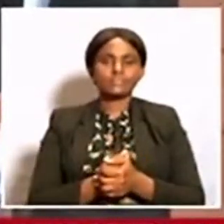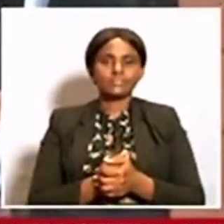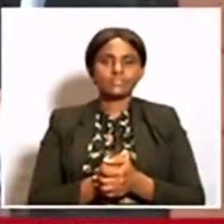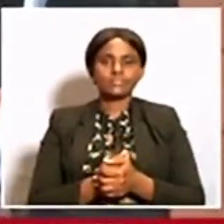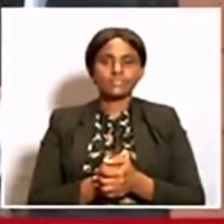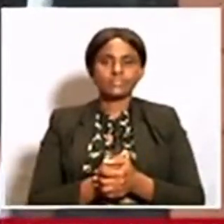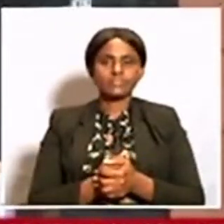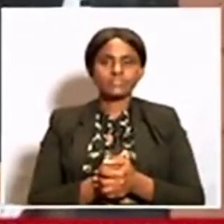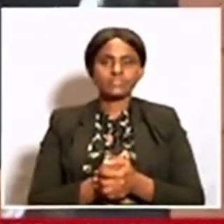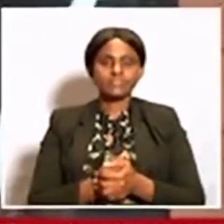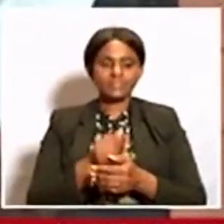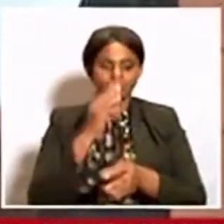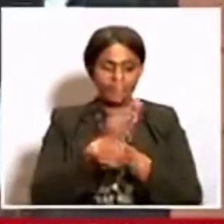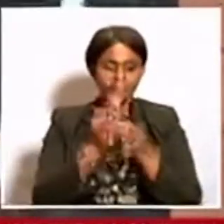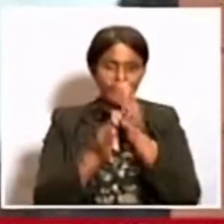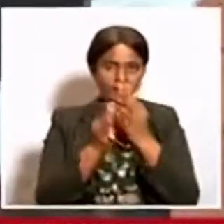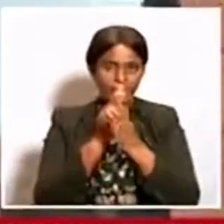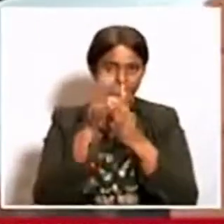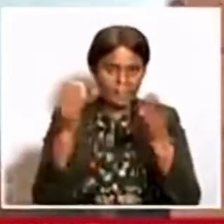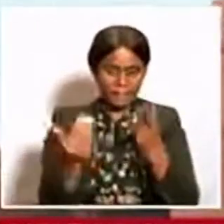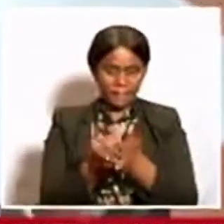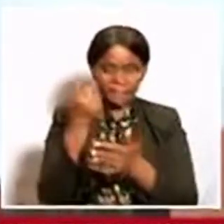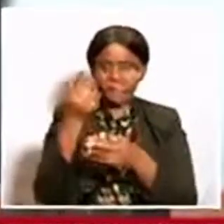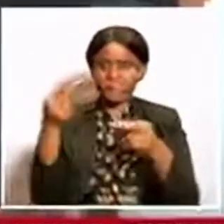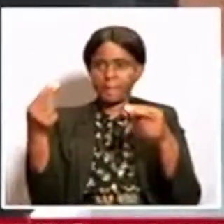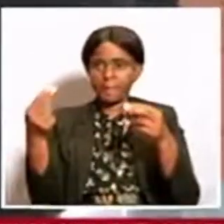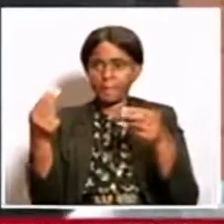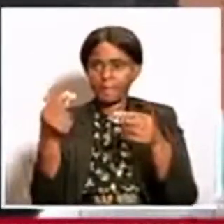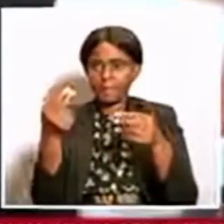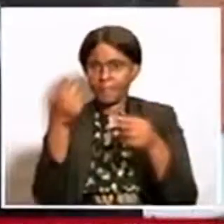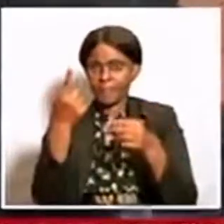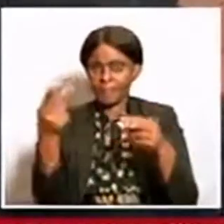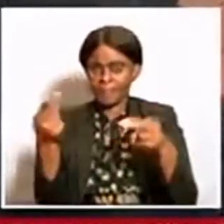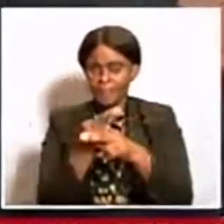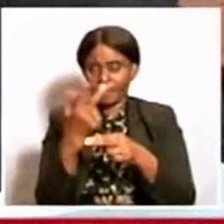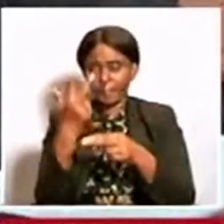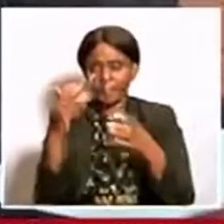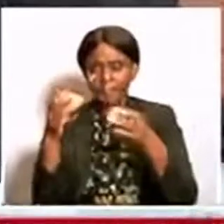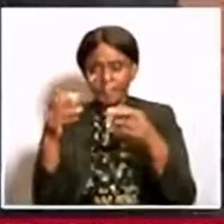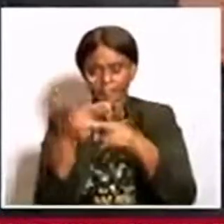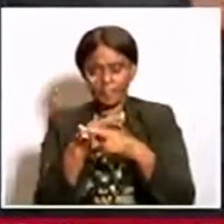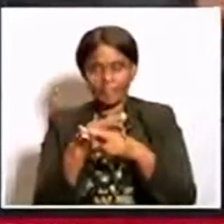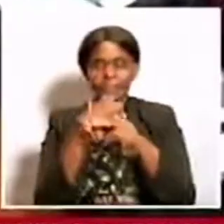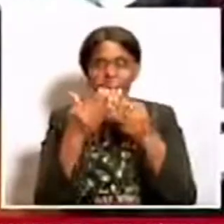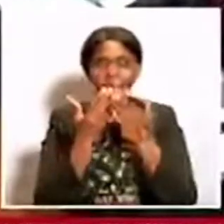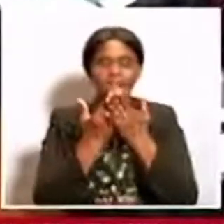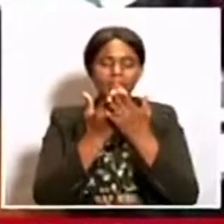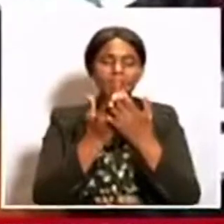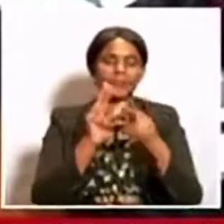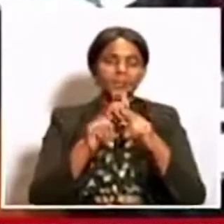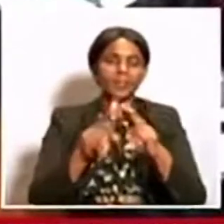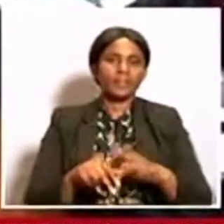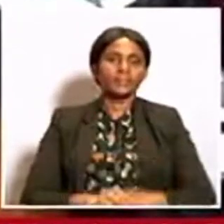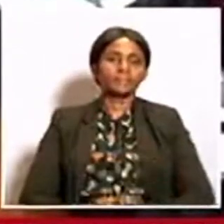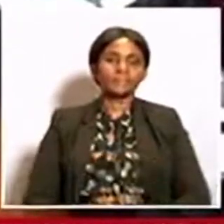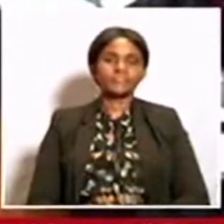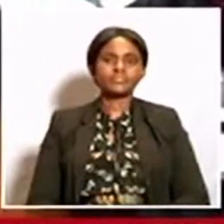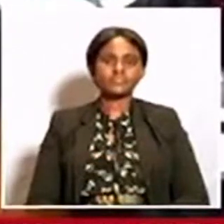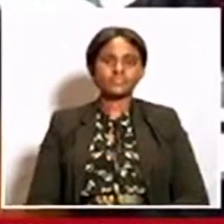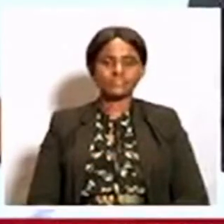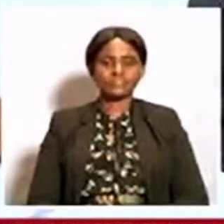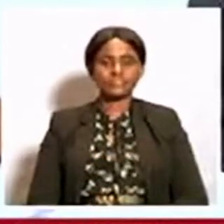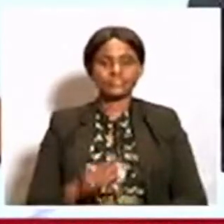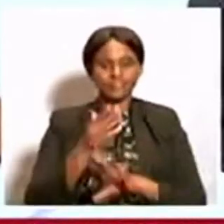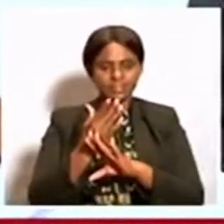to construct a new 1 by 3 classroom block. I submit, Chair. Thank you very much. Before we do